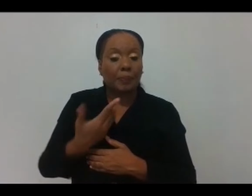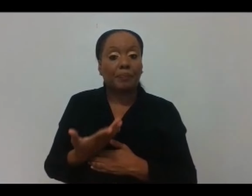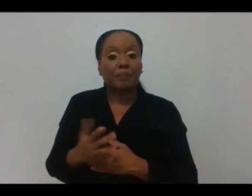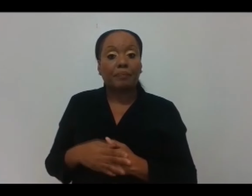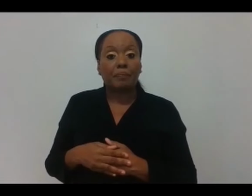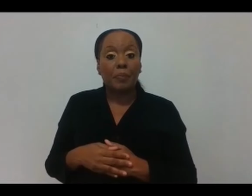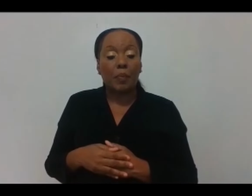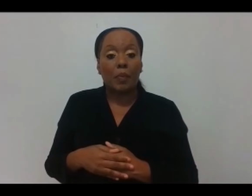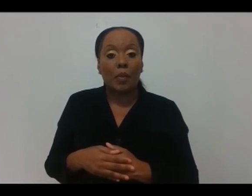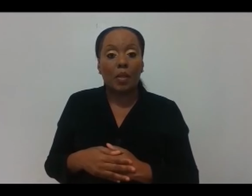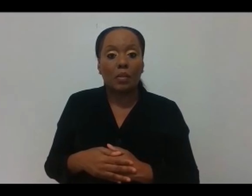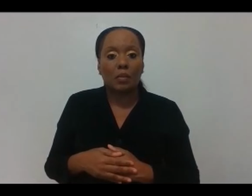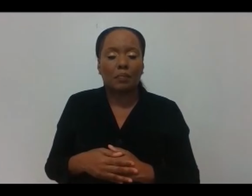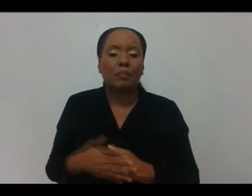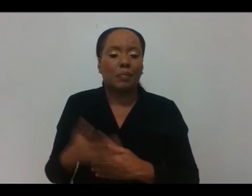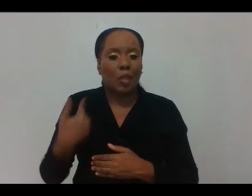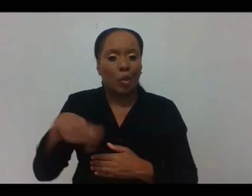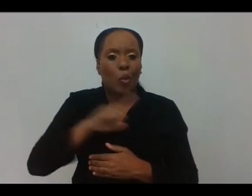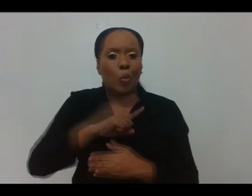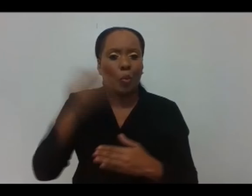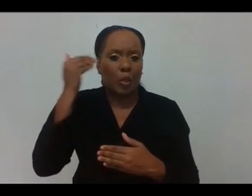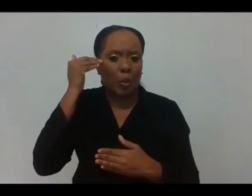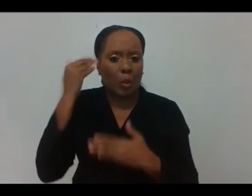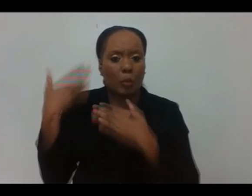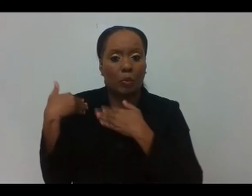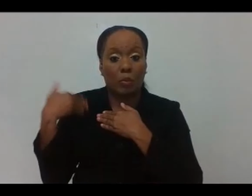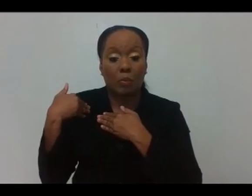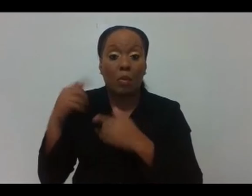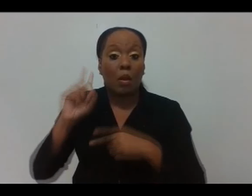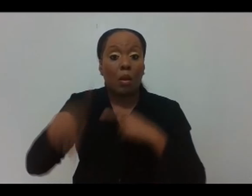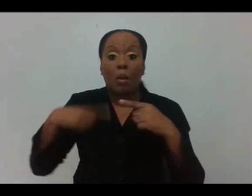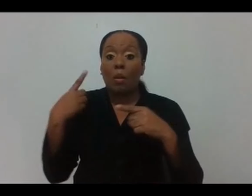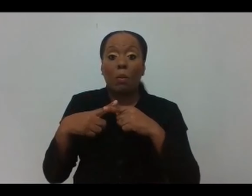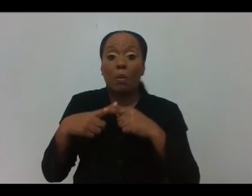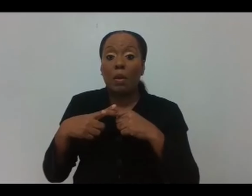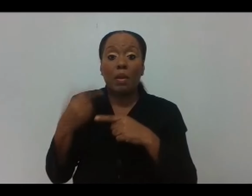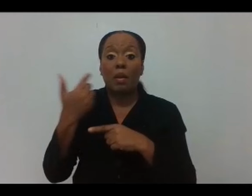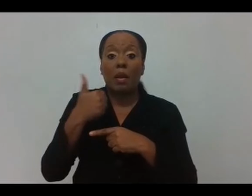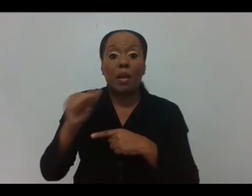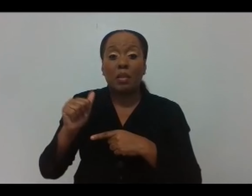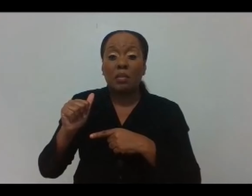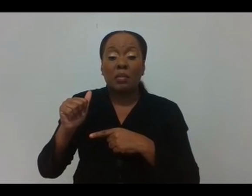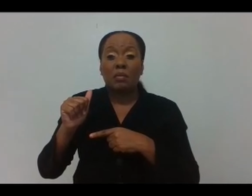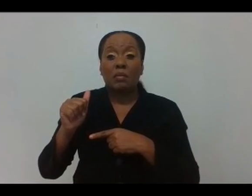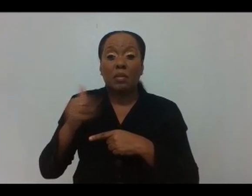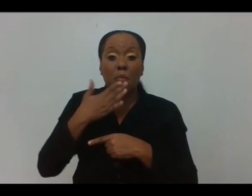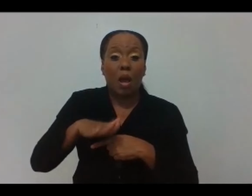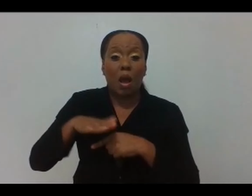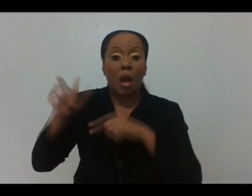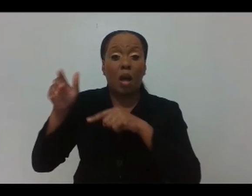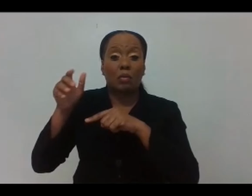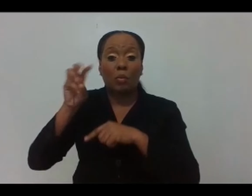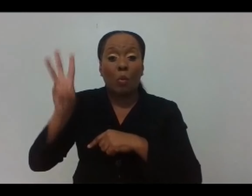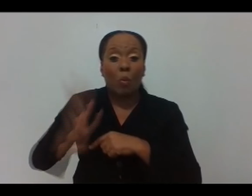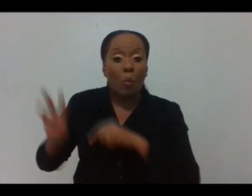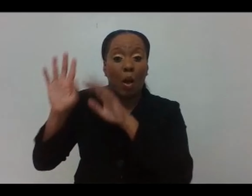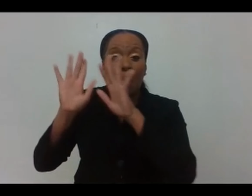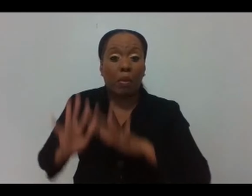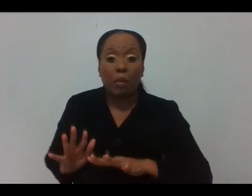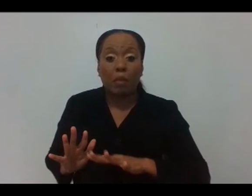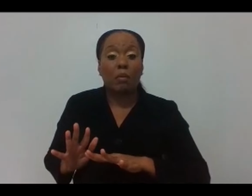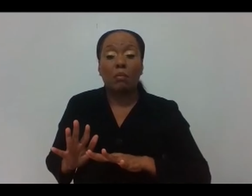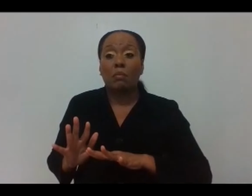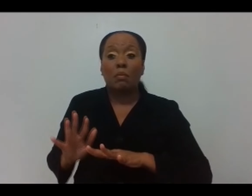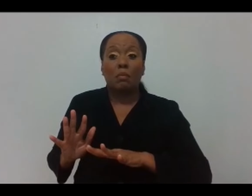part, we know what we have to do when a weather system is approaching Barbados. We are currently under a hurricane